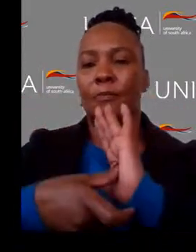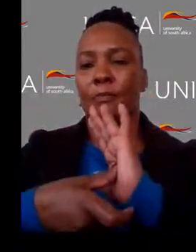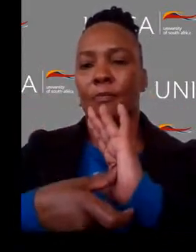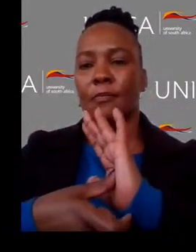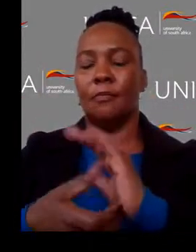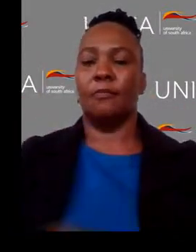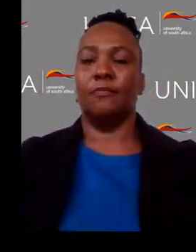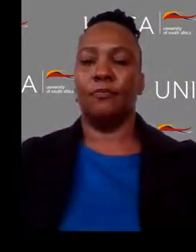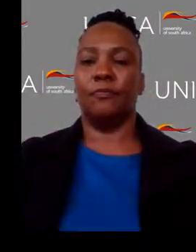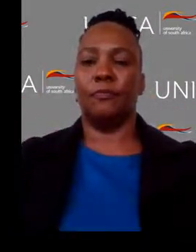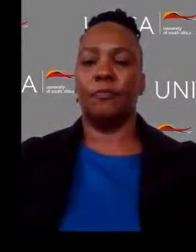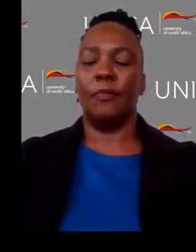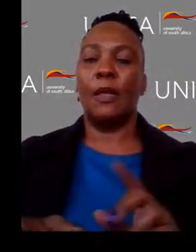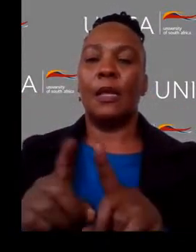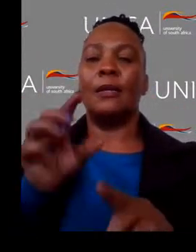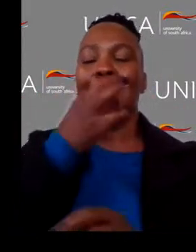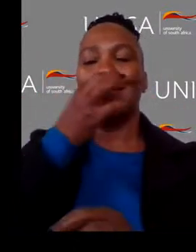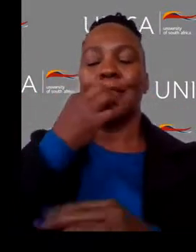As I said earlier,